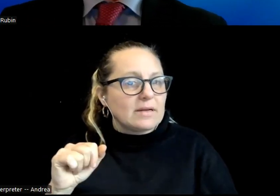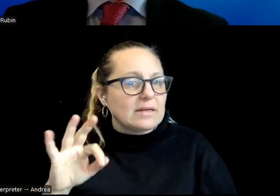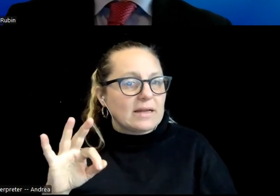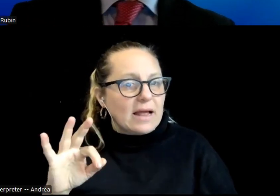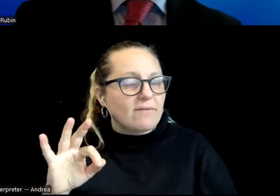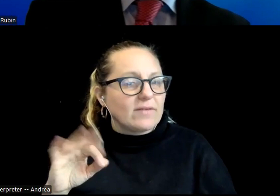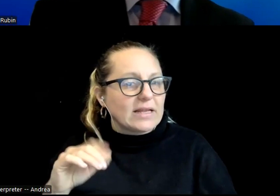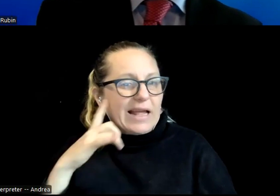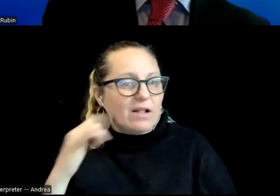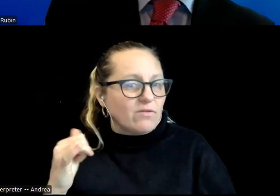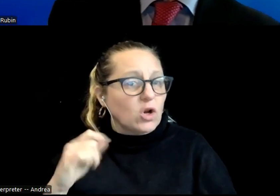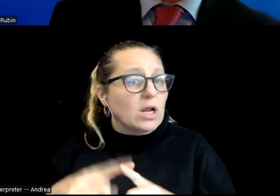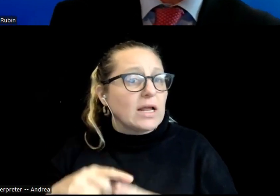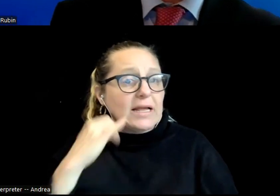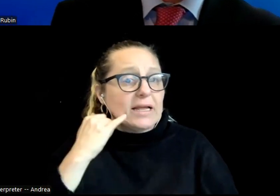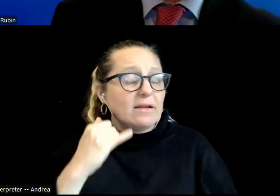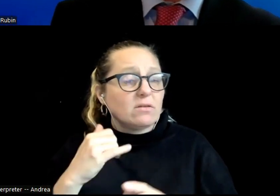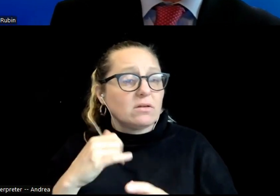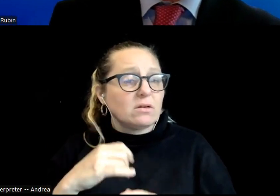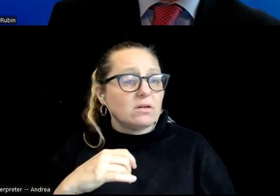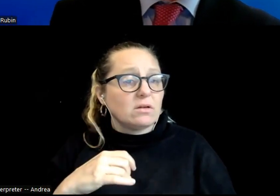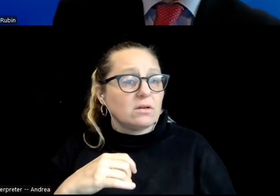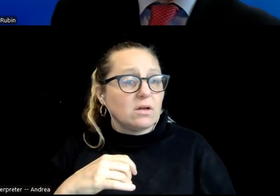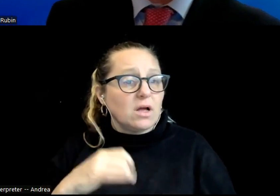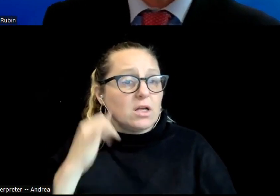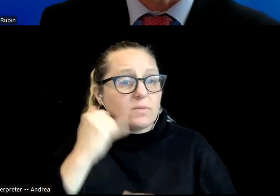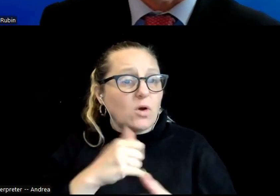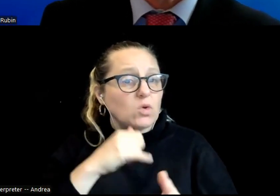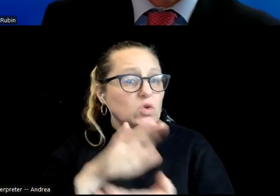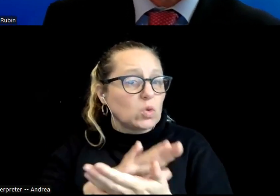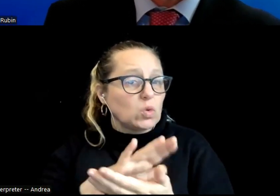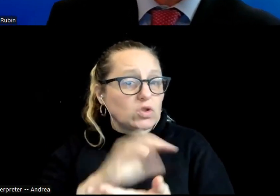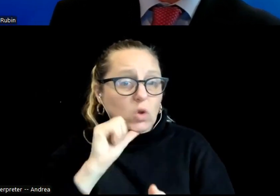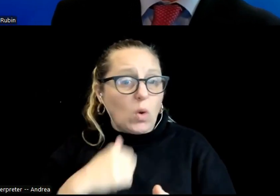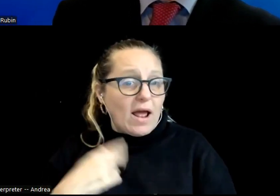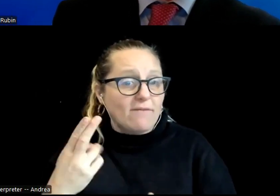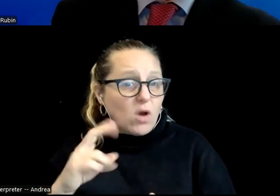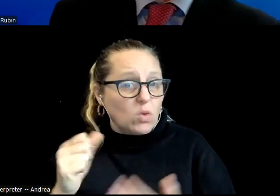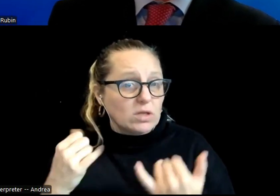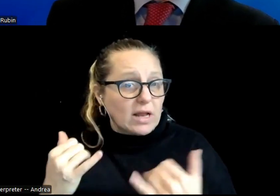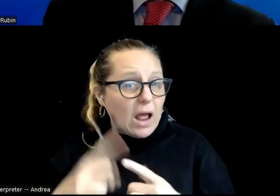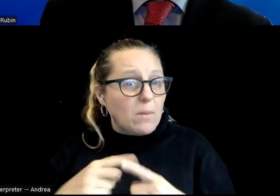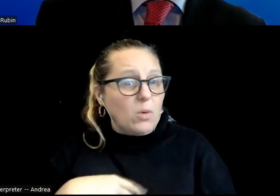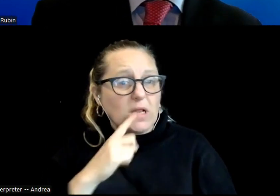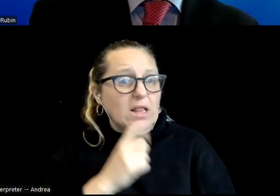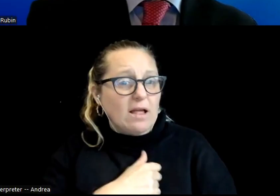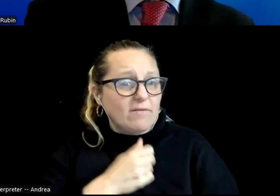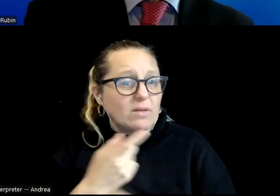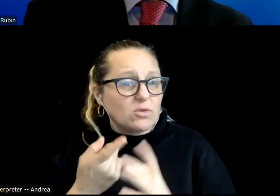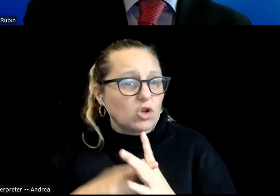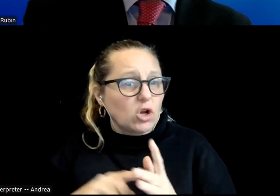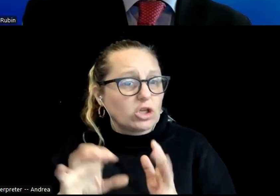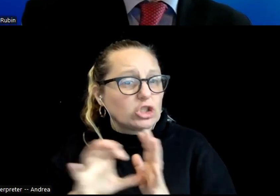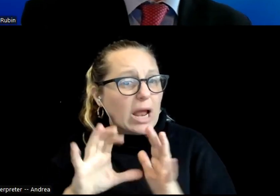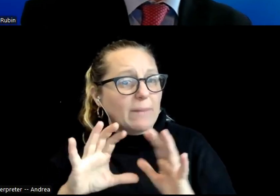California. If schools, let's say they don't have HOSA right now, of course, we'd love them to start a chapter, but if they don't, what are some other ways students can get involved?